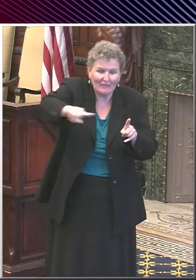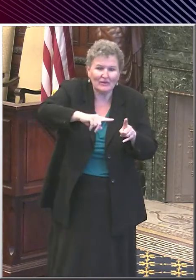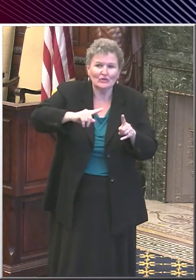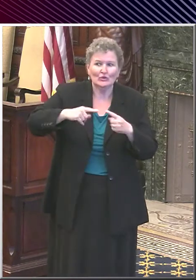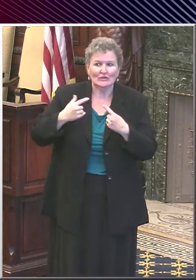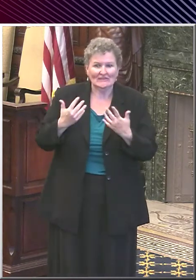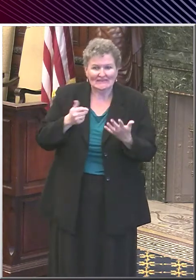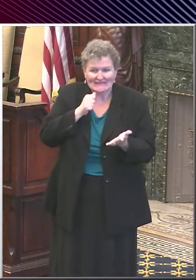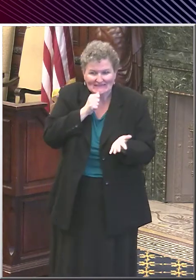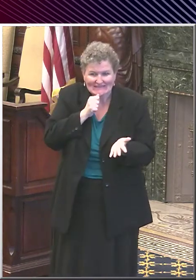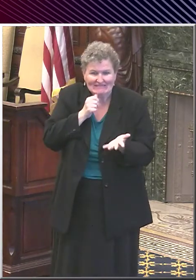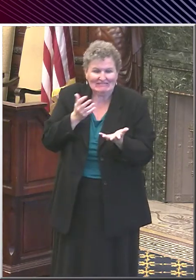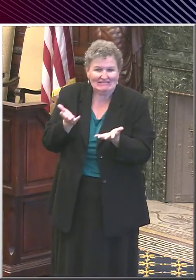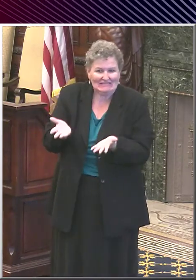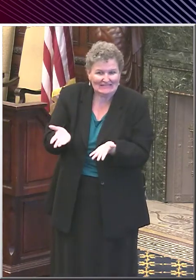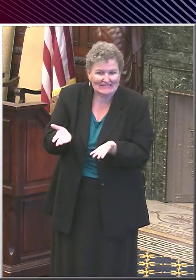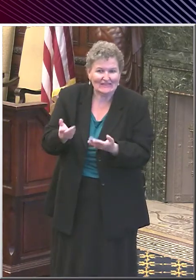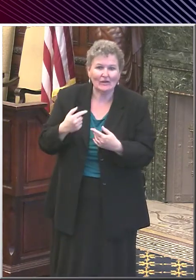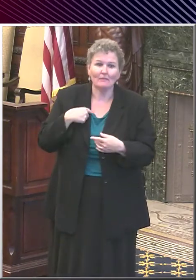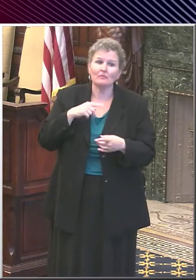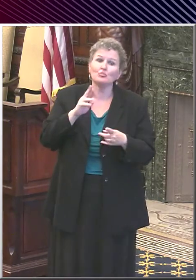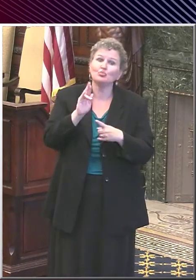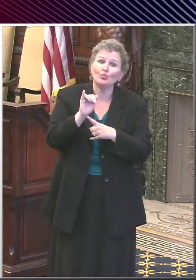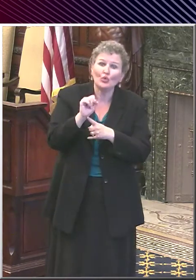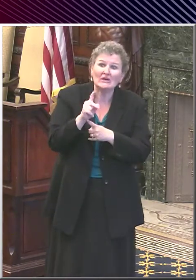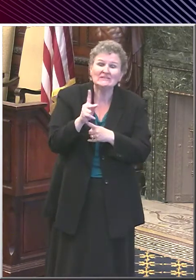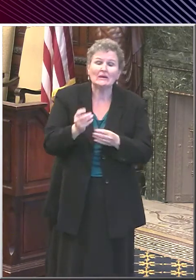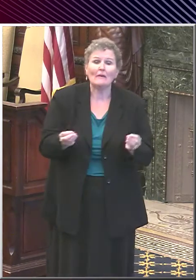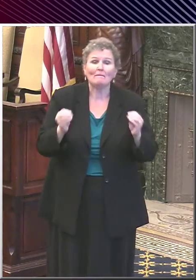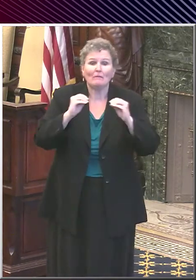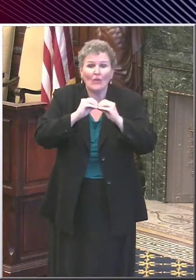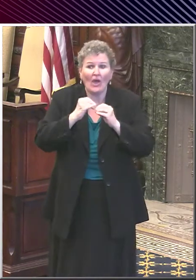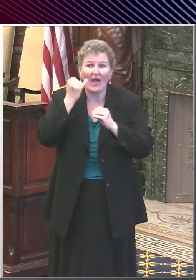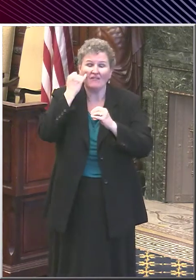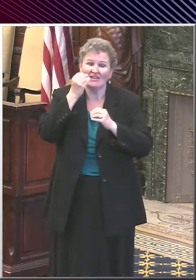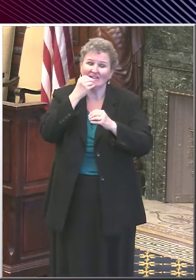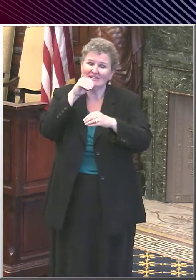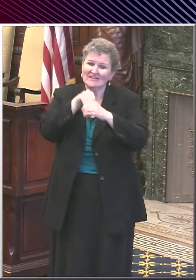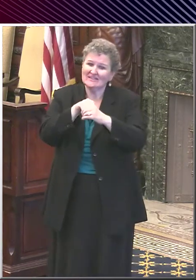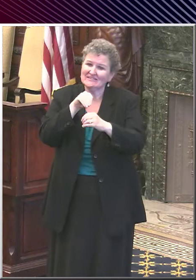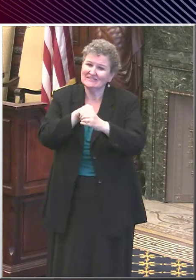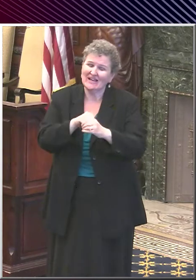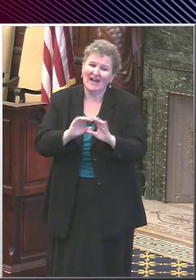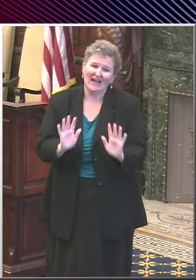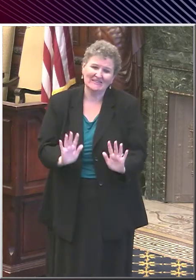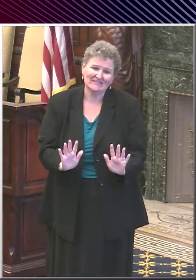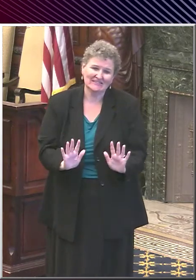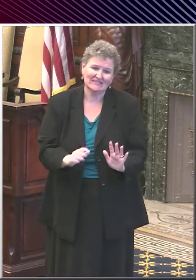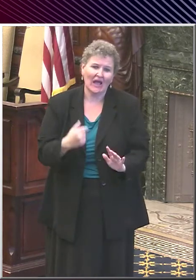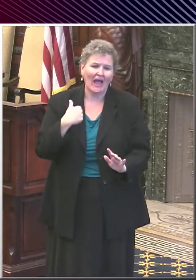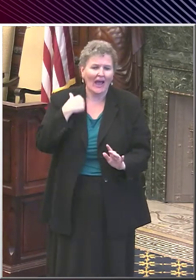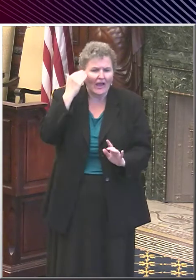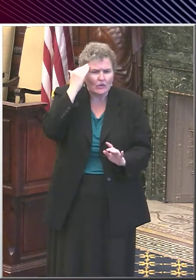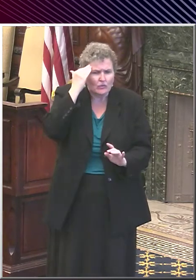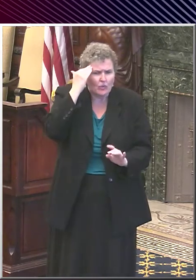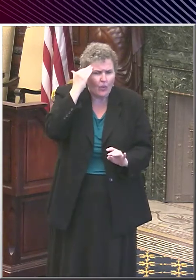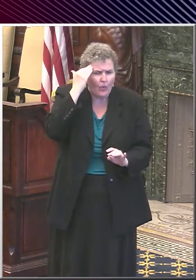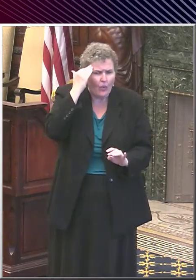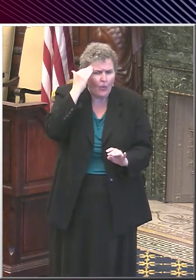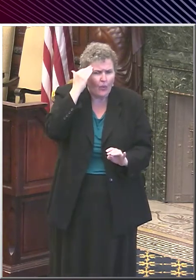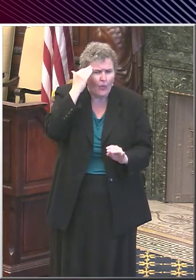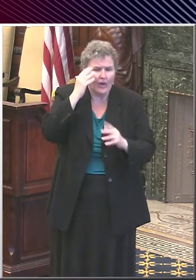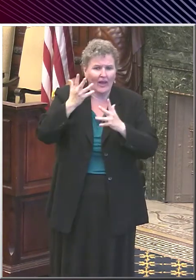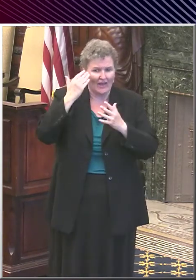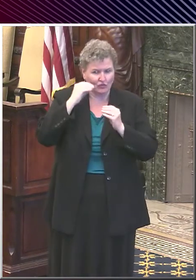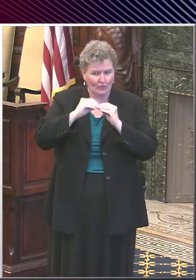away. However, the risk is great if they open indoor dining. I simply say that we knew that it was always a possibility, not a definite, that we were